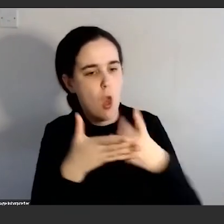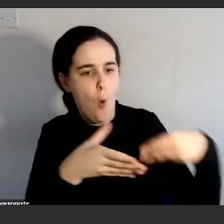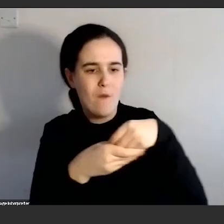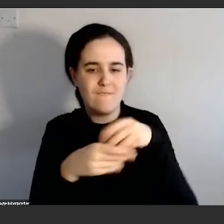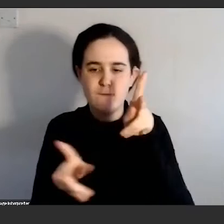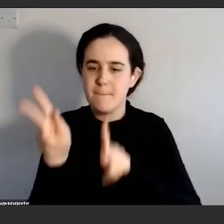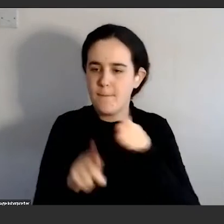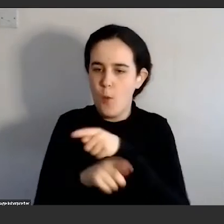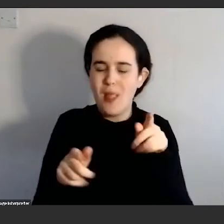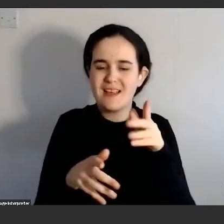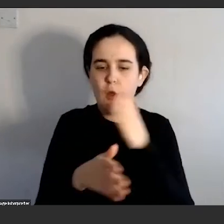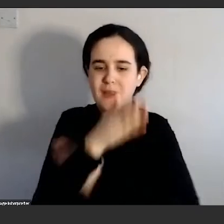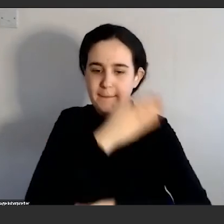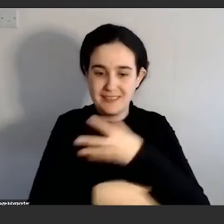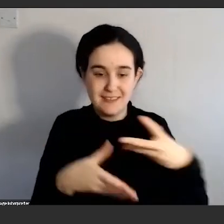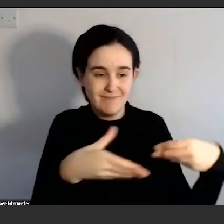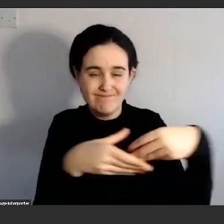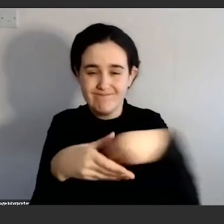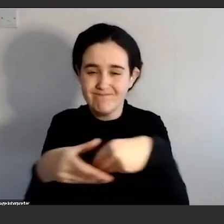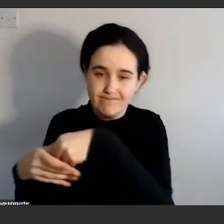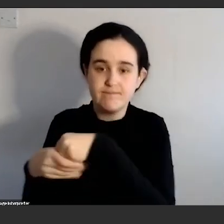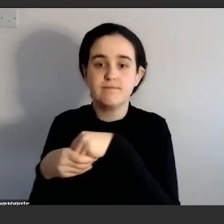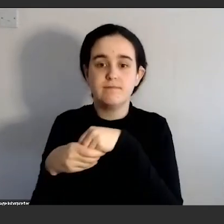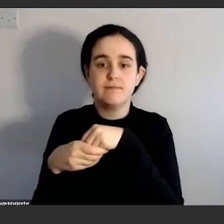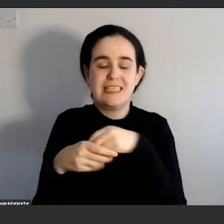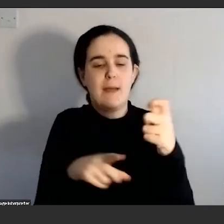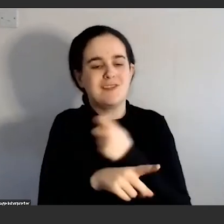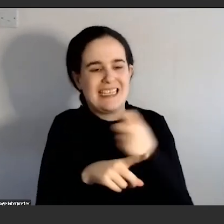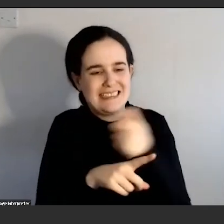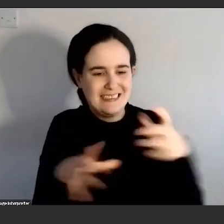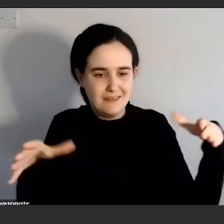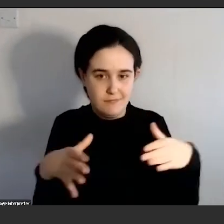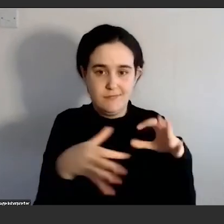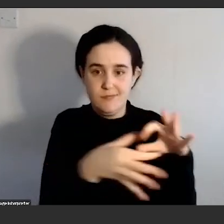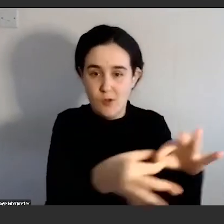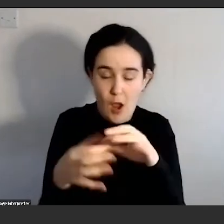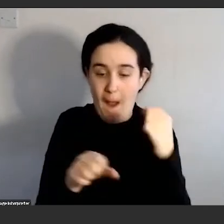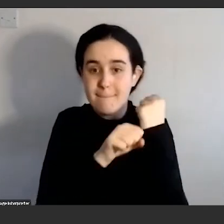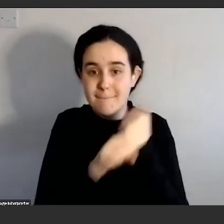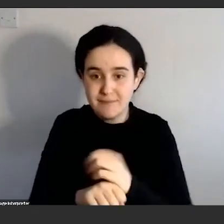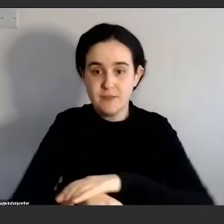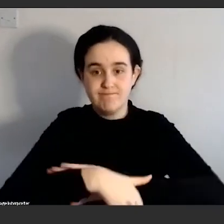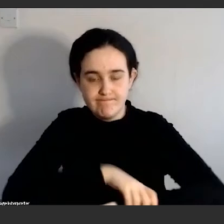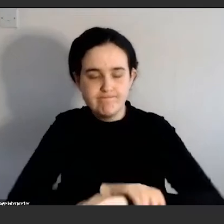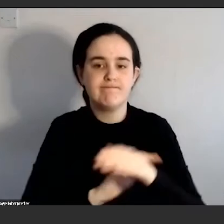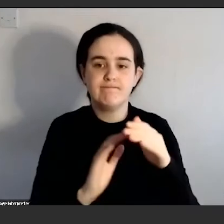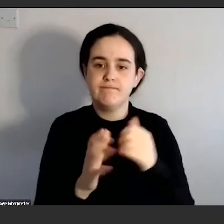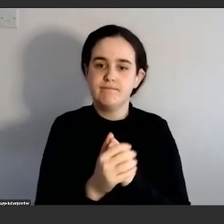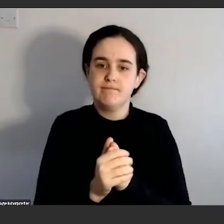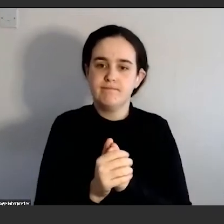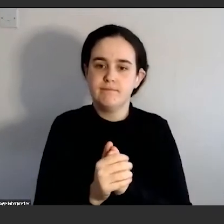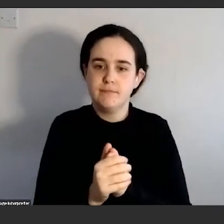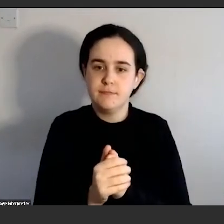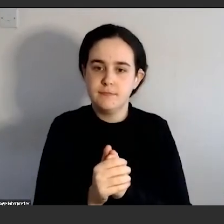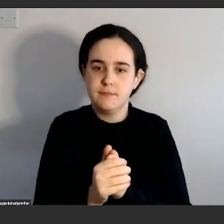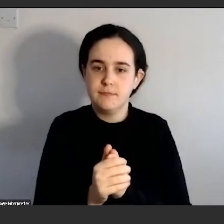and practices can effectively be used to absorb additional demand. For example, critical health